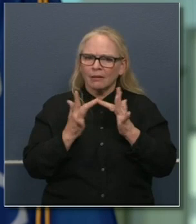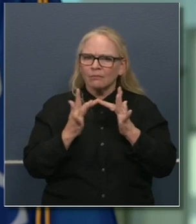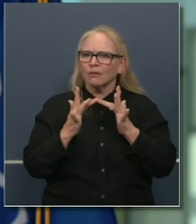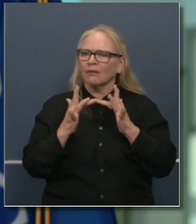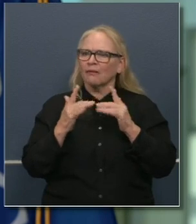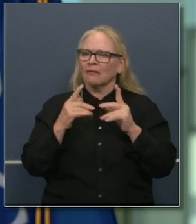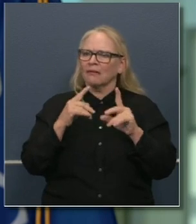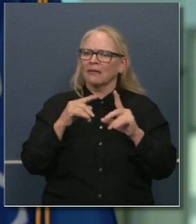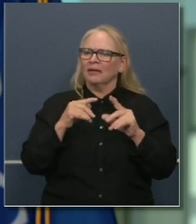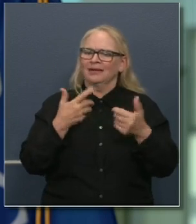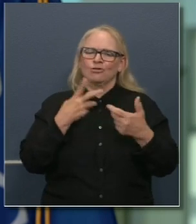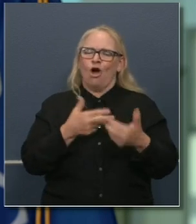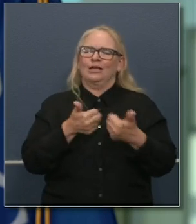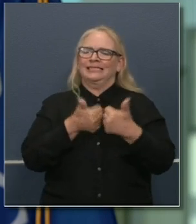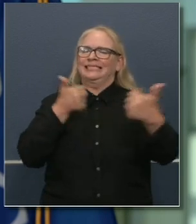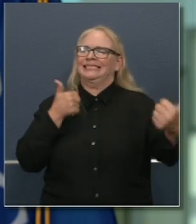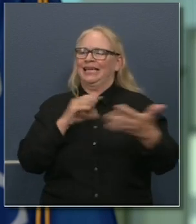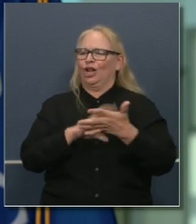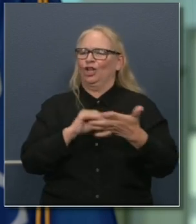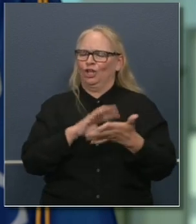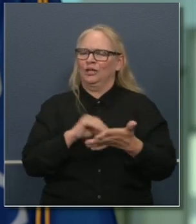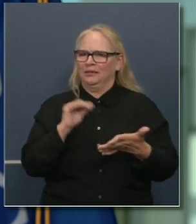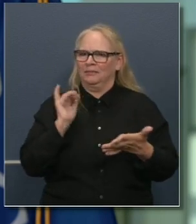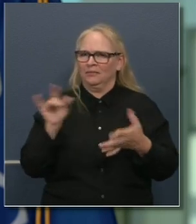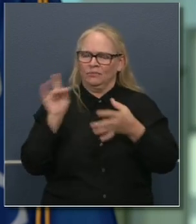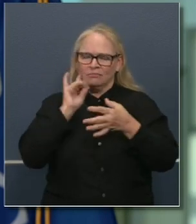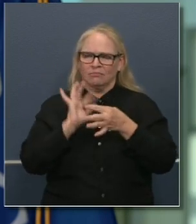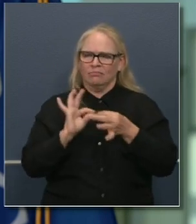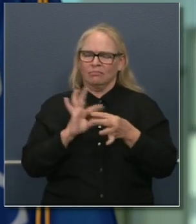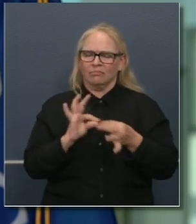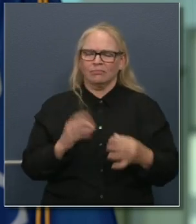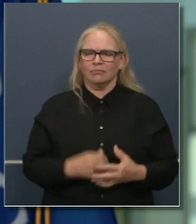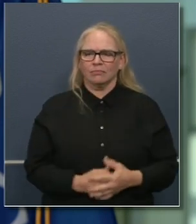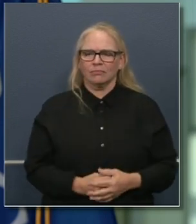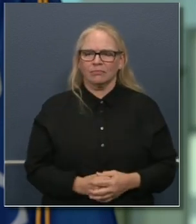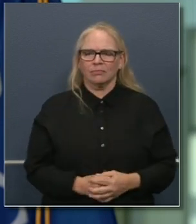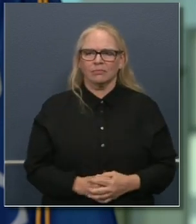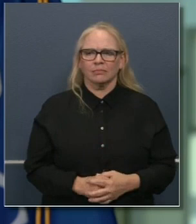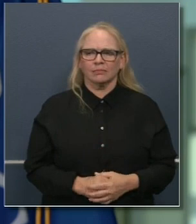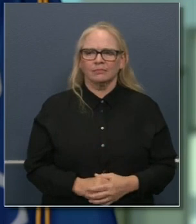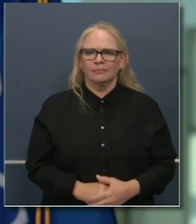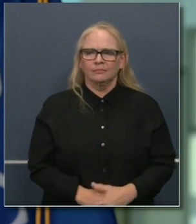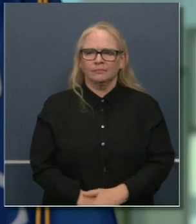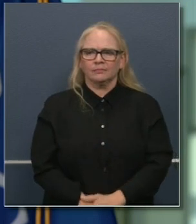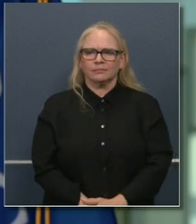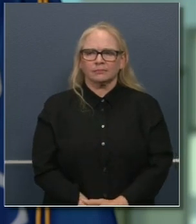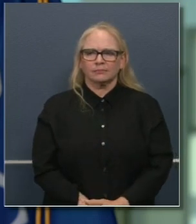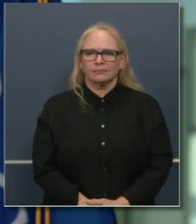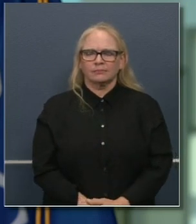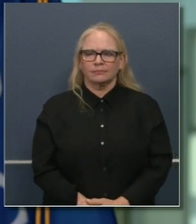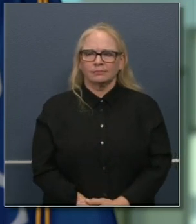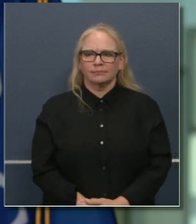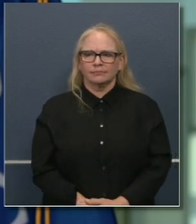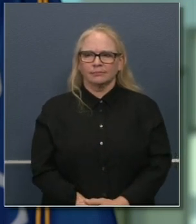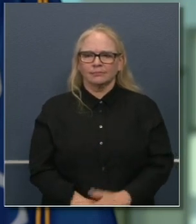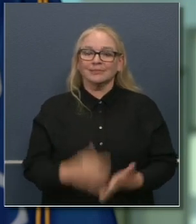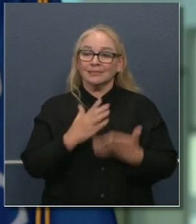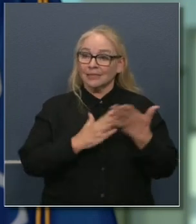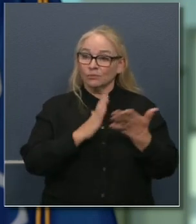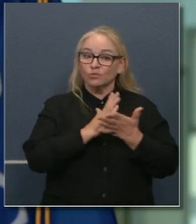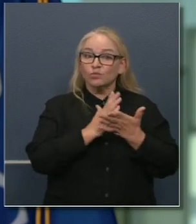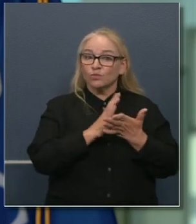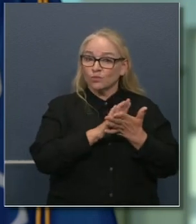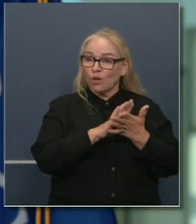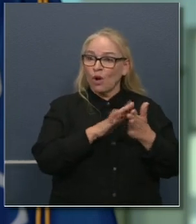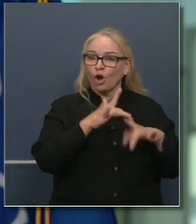I thought Kathleen's question was a right question about the fact that some schools are opening as early as August